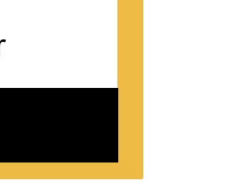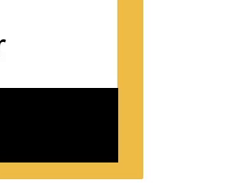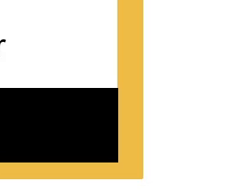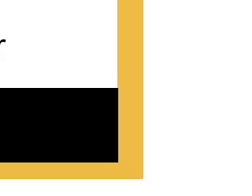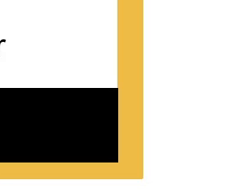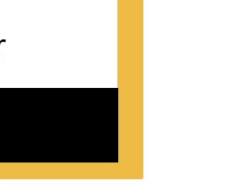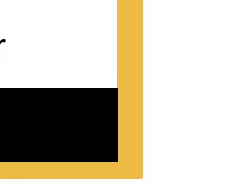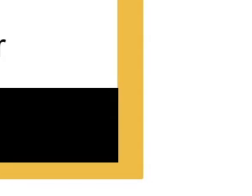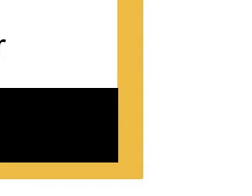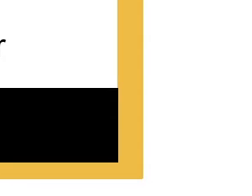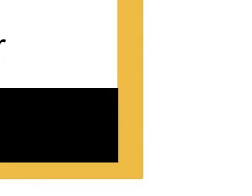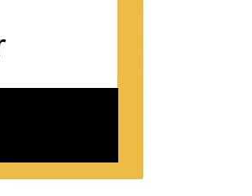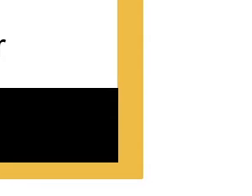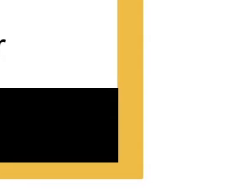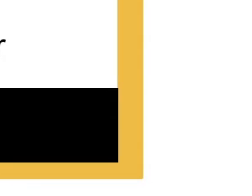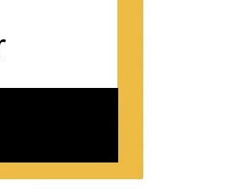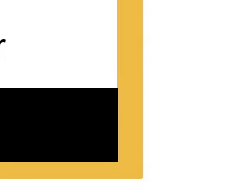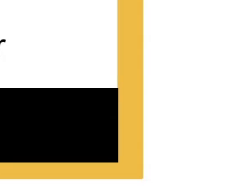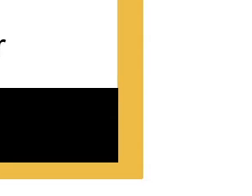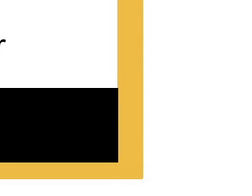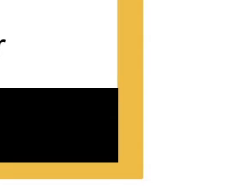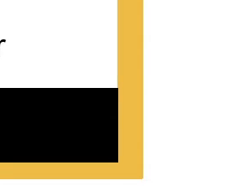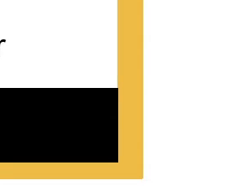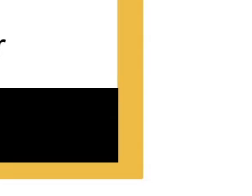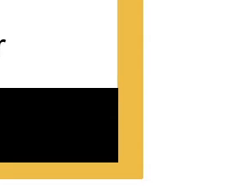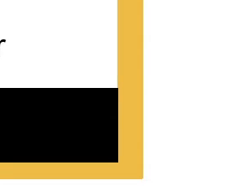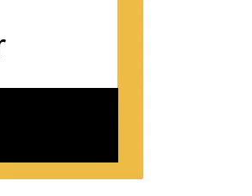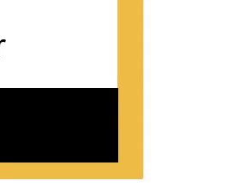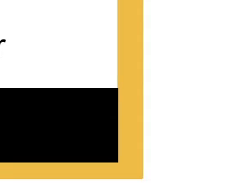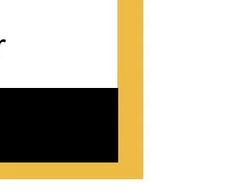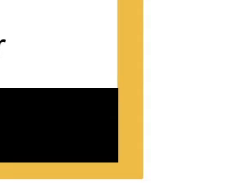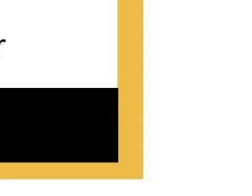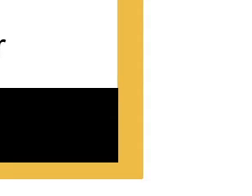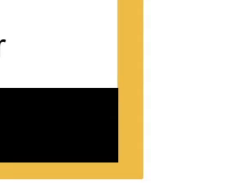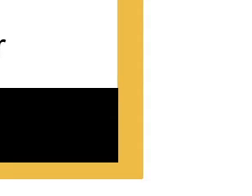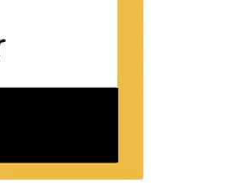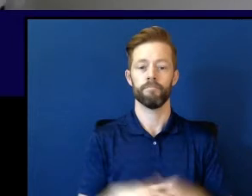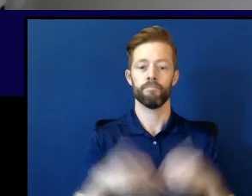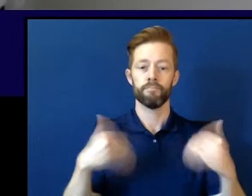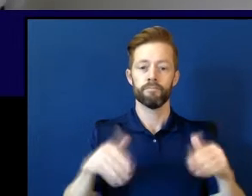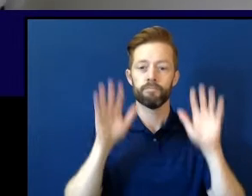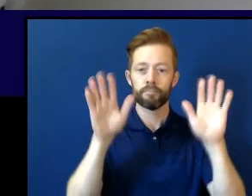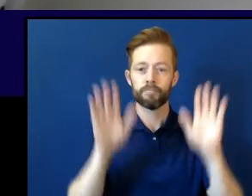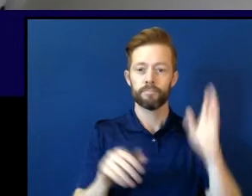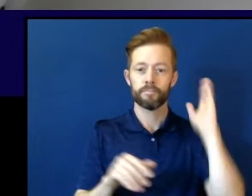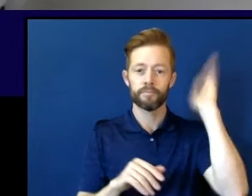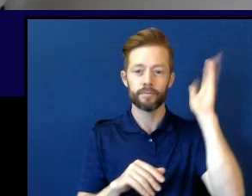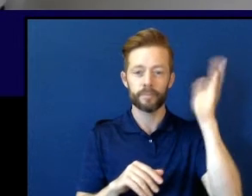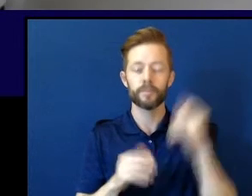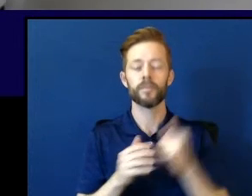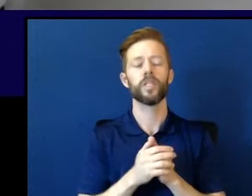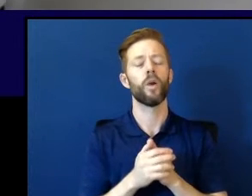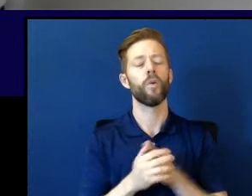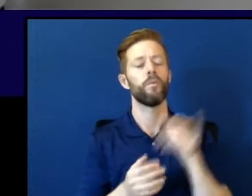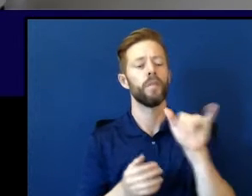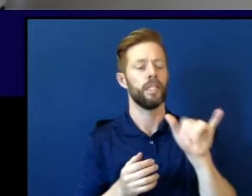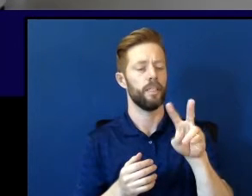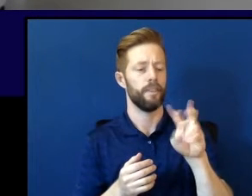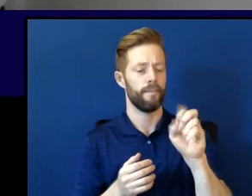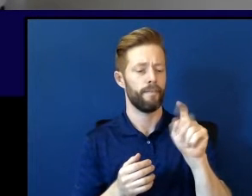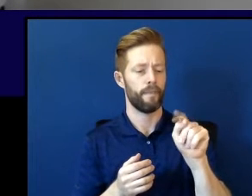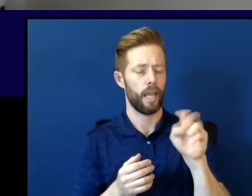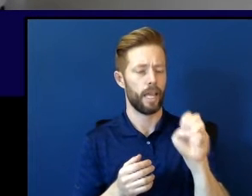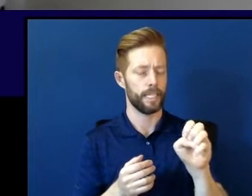IEP Goals. Dr. Shoen Yang is the moderator. What a lovely presentation, Yvette.